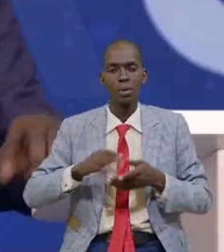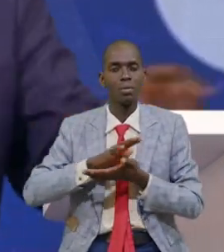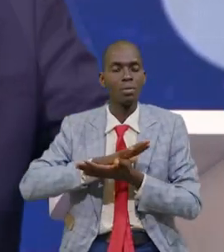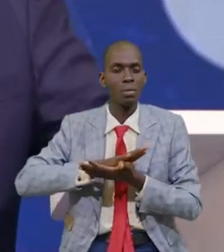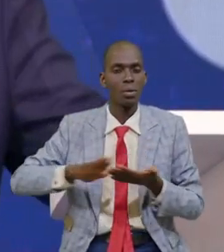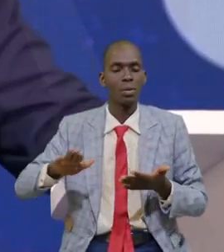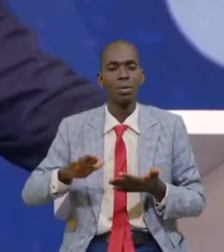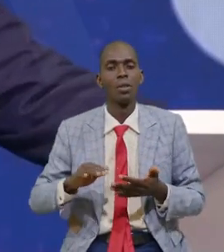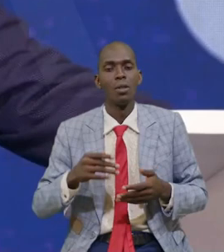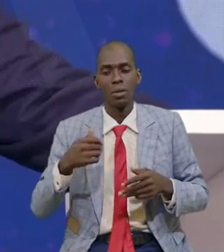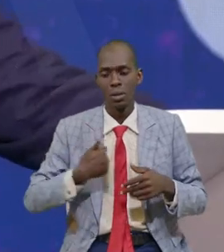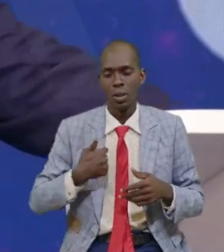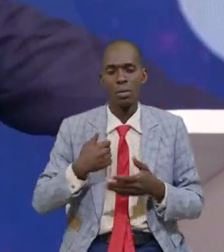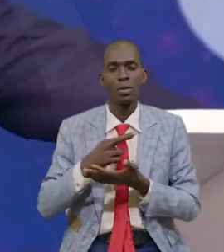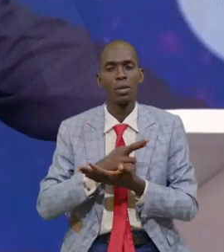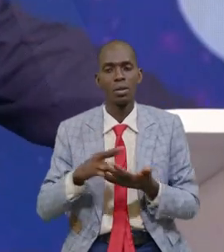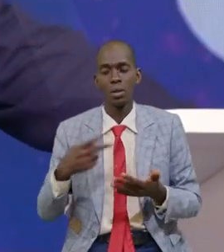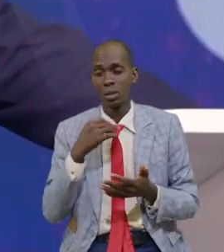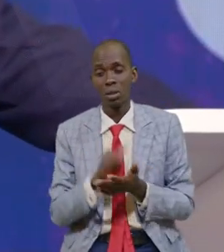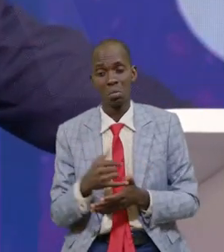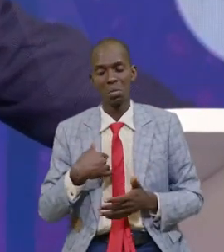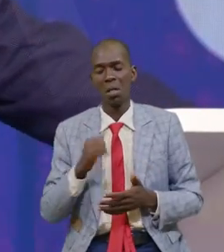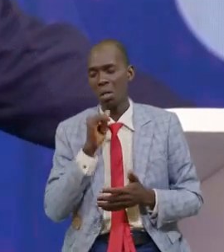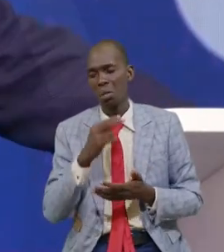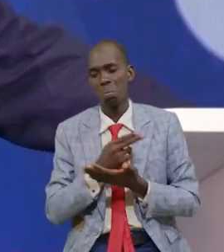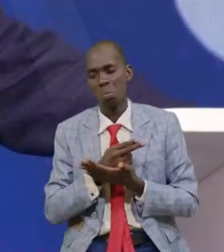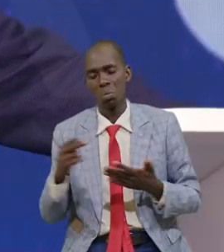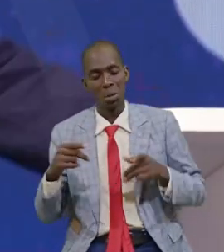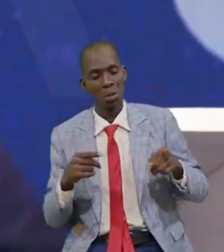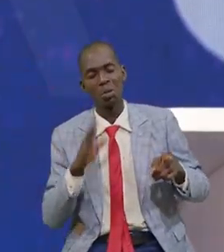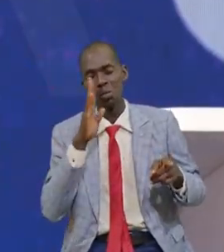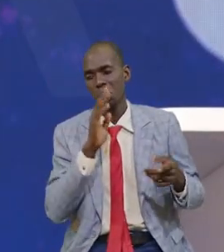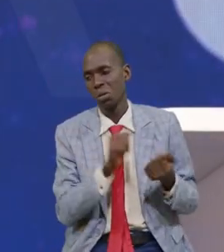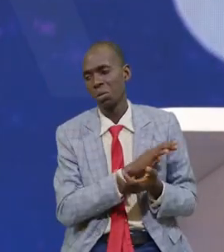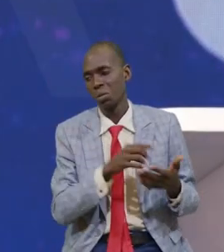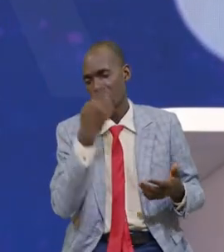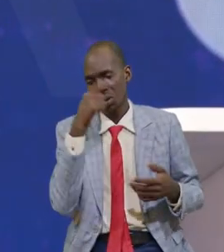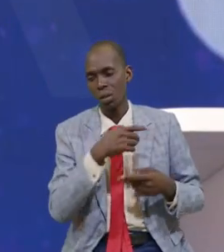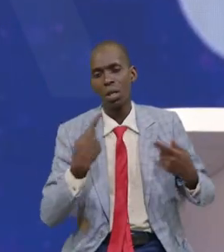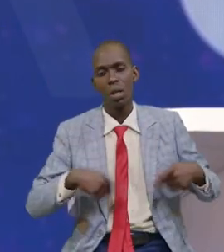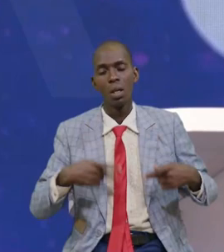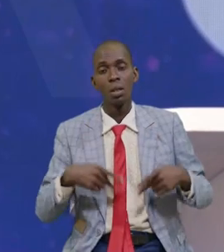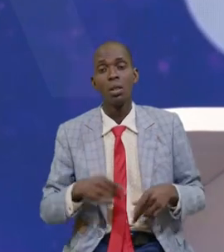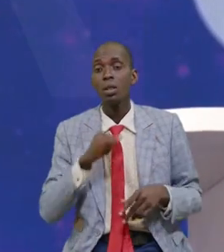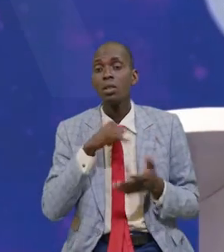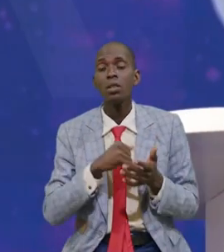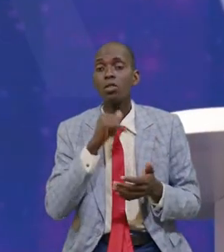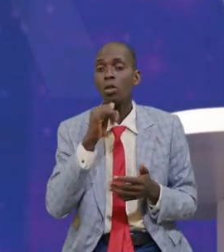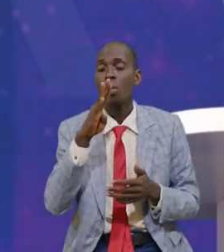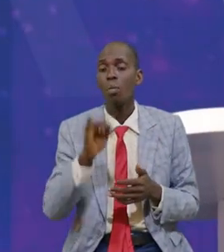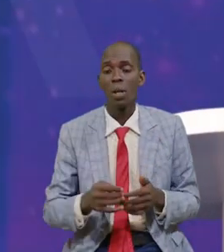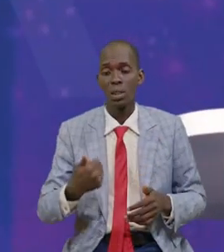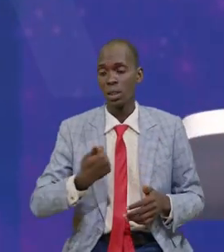If anybody is to perish, she would perish, but I would not perish. It is not by self-righteousness, it is by